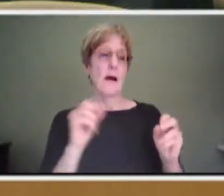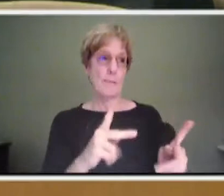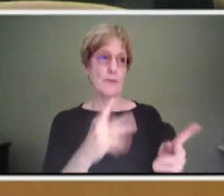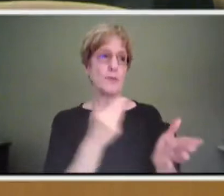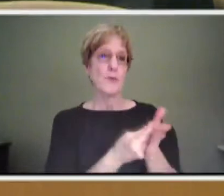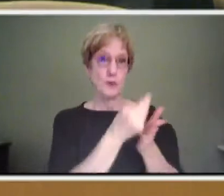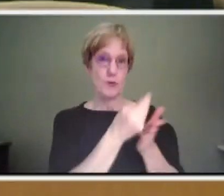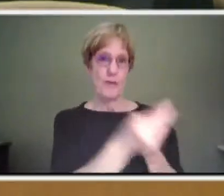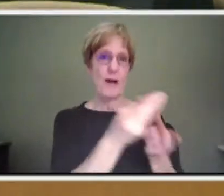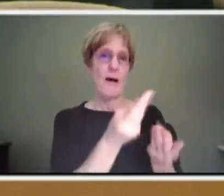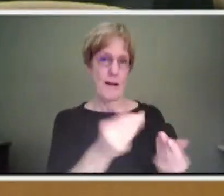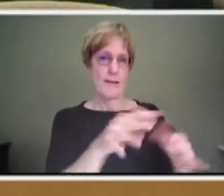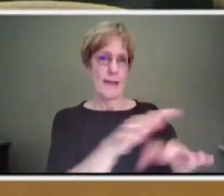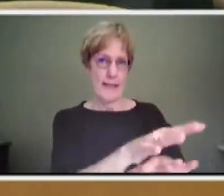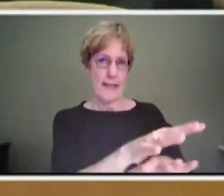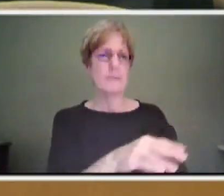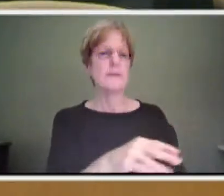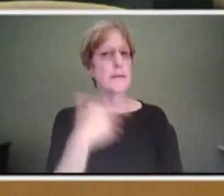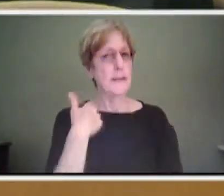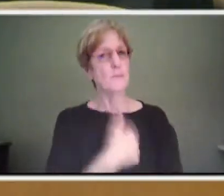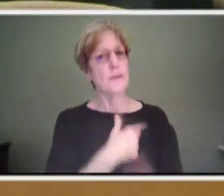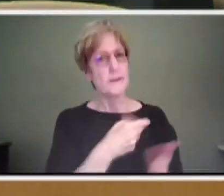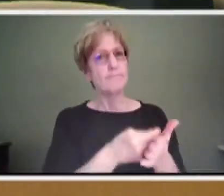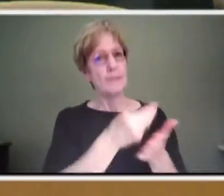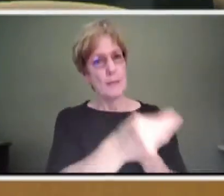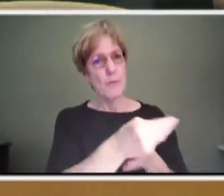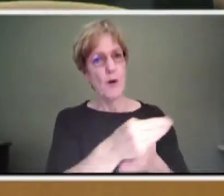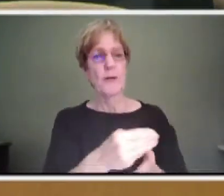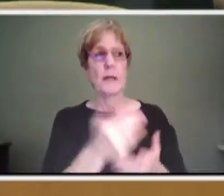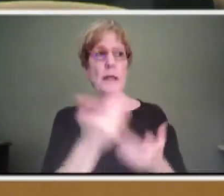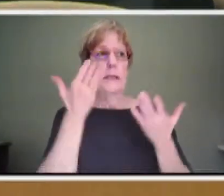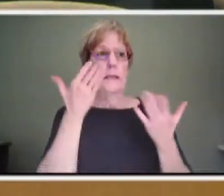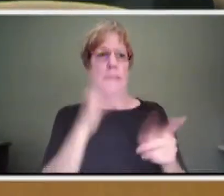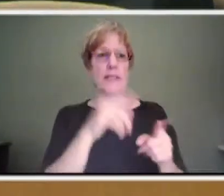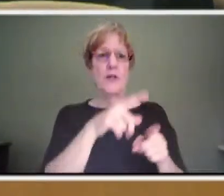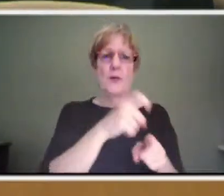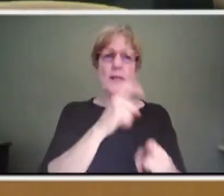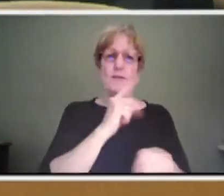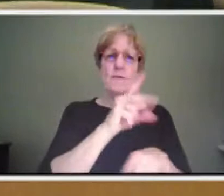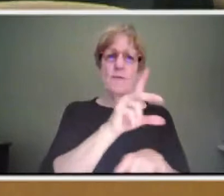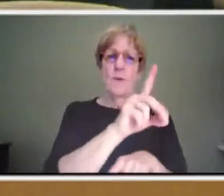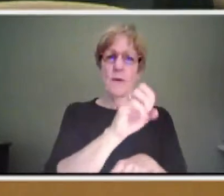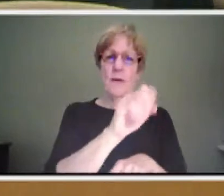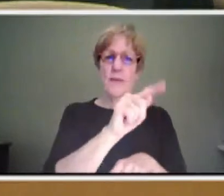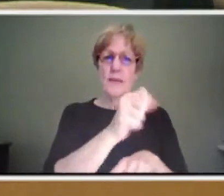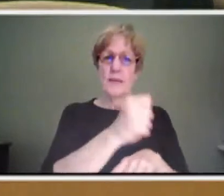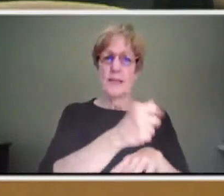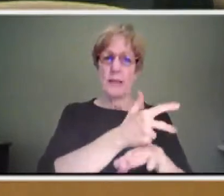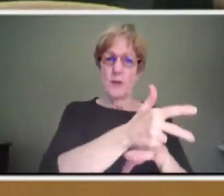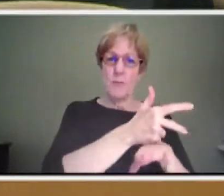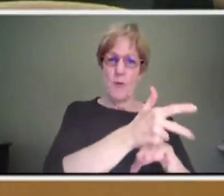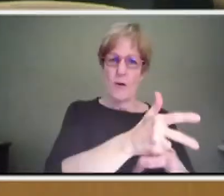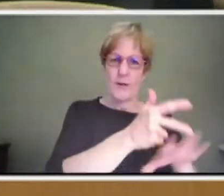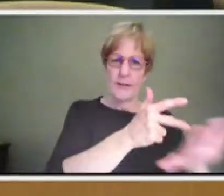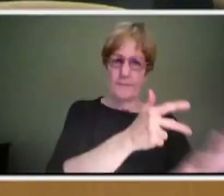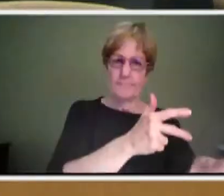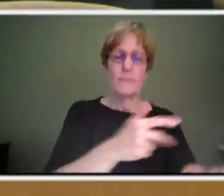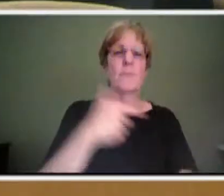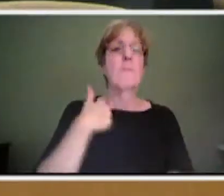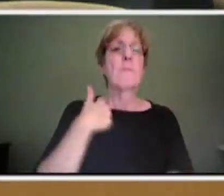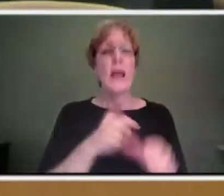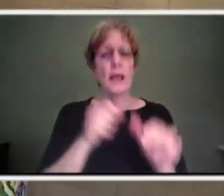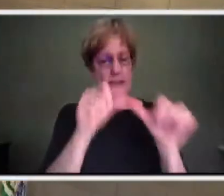it, which we did, but unknowing that there was a need for the Delta for that parking. But we will try to continue to work with them when we